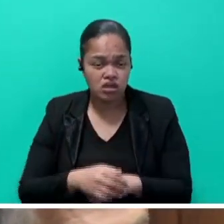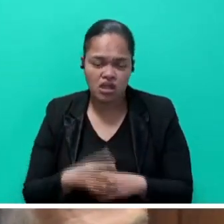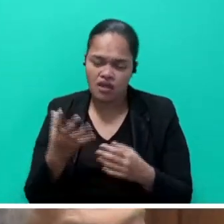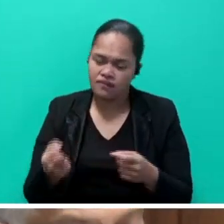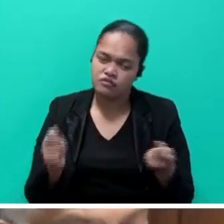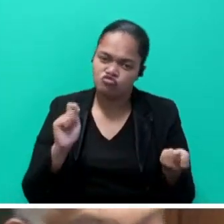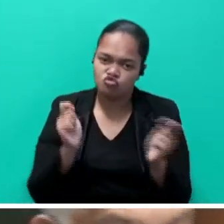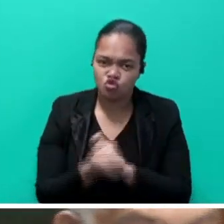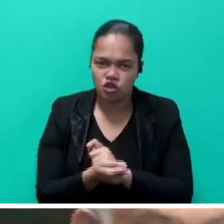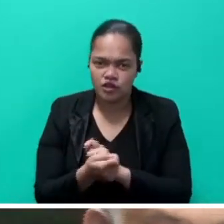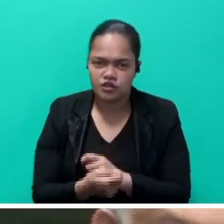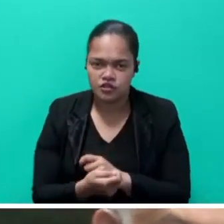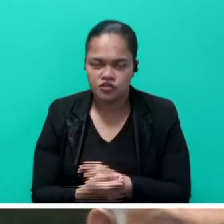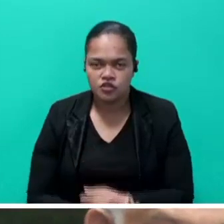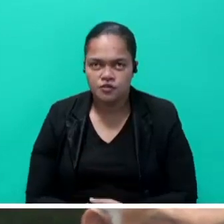changed.